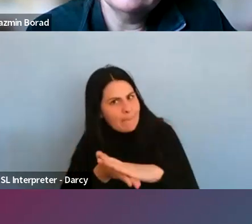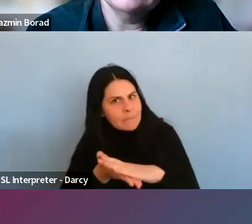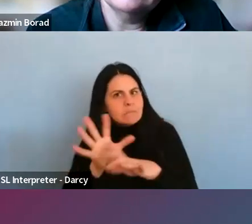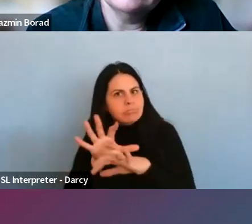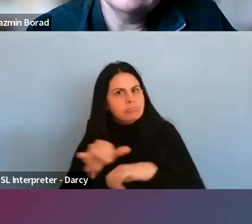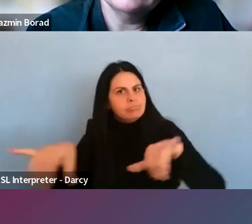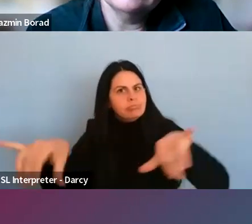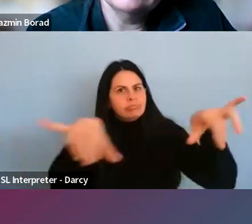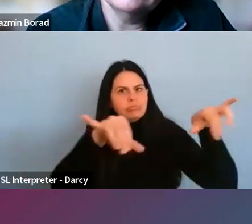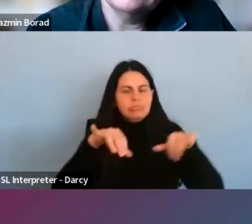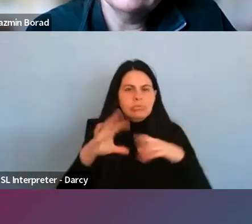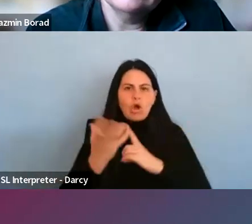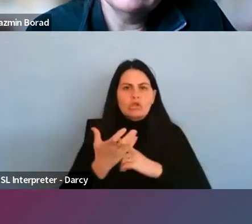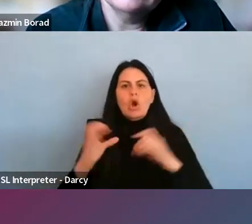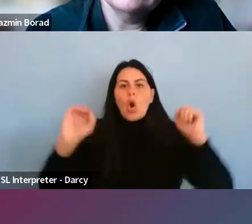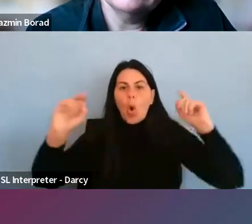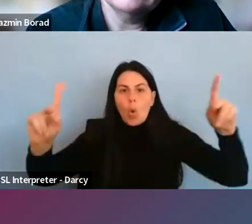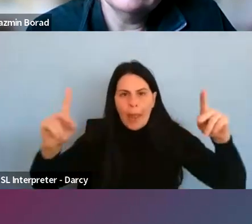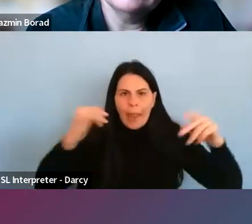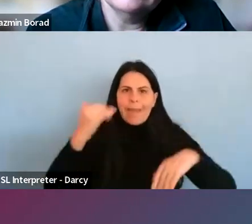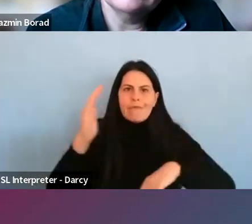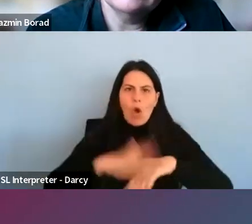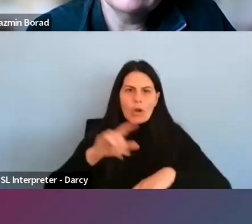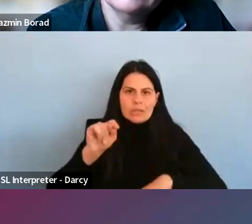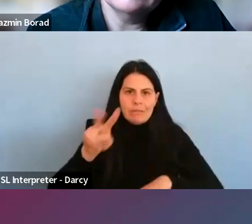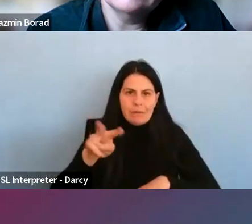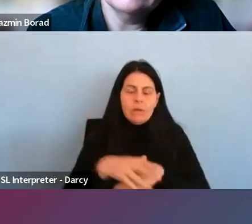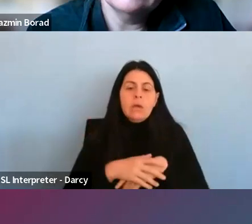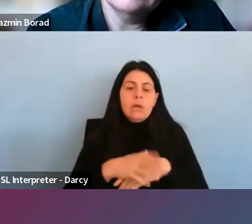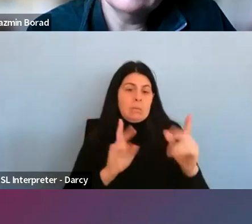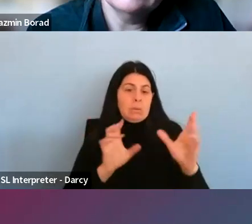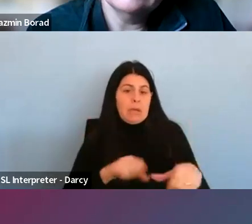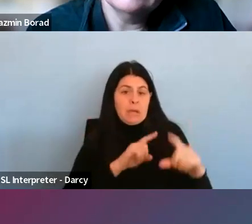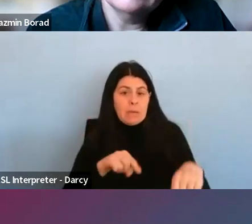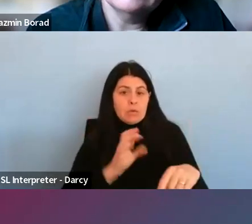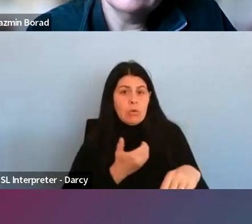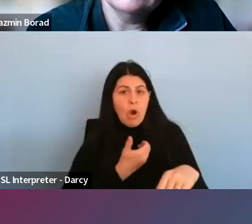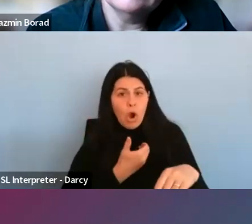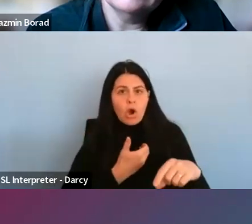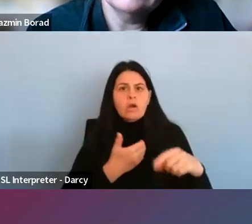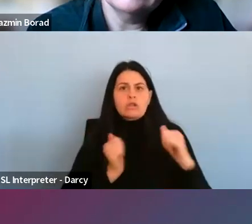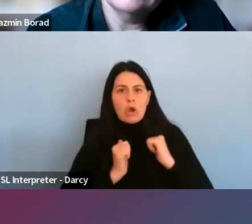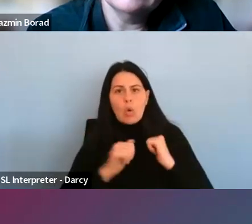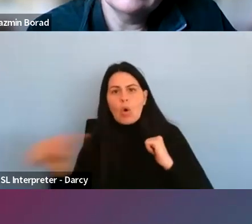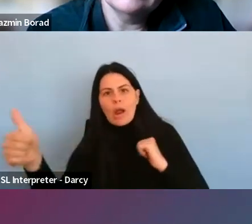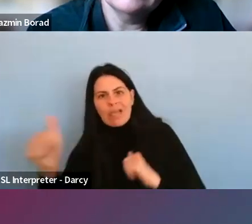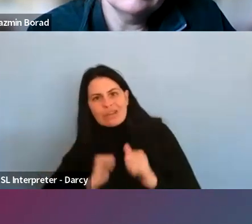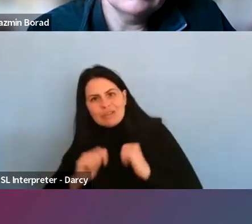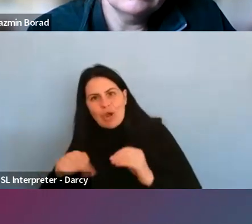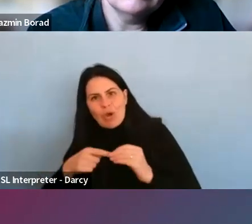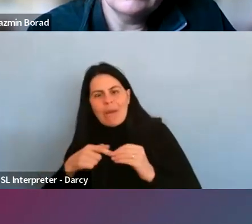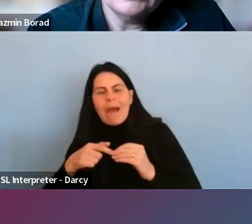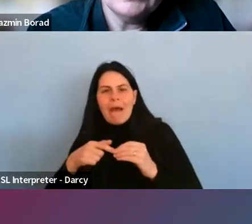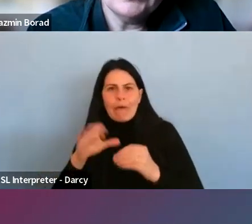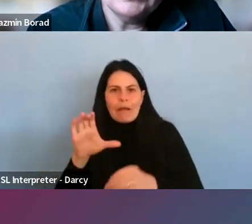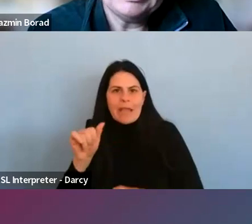know, like, and knowing that people can come to our show or any other show about care, and it'll be comforting, it'll be funny and challenging